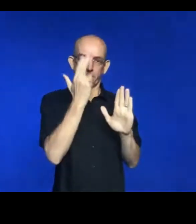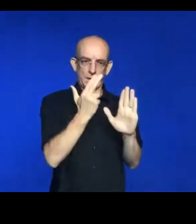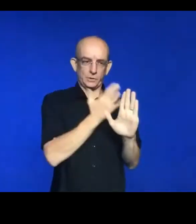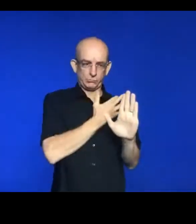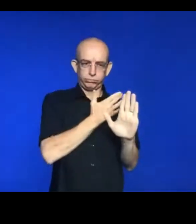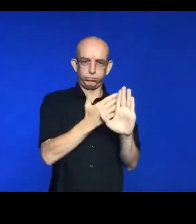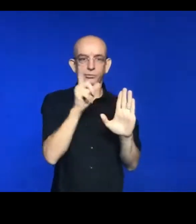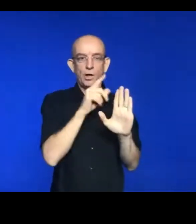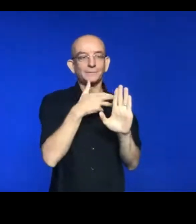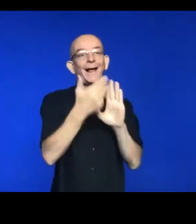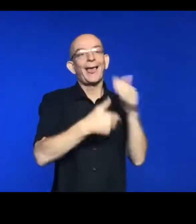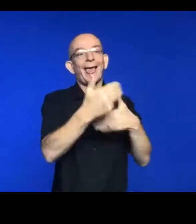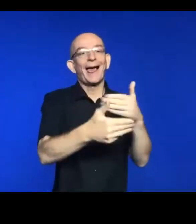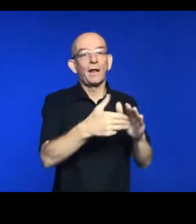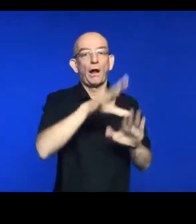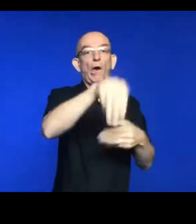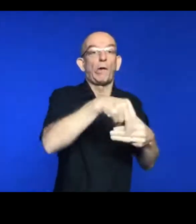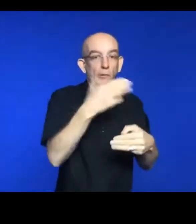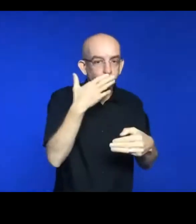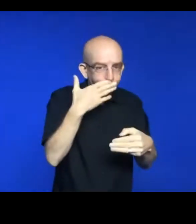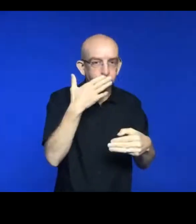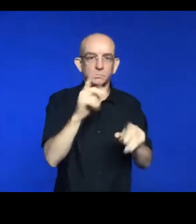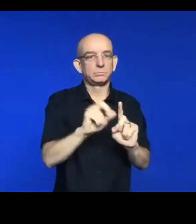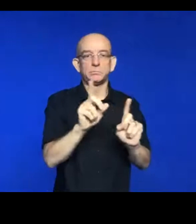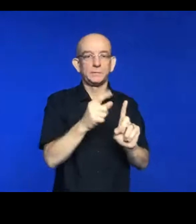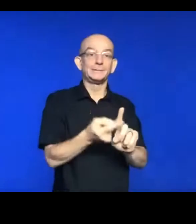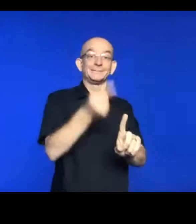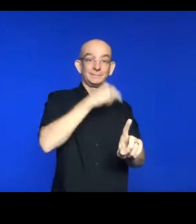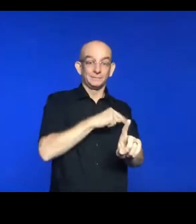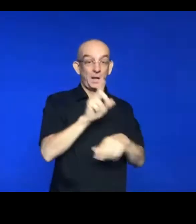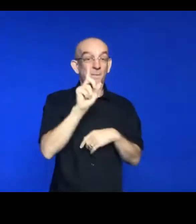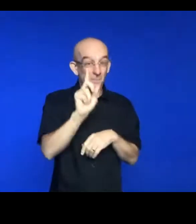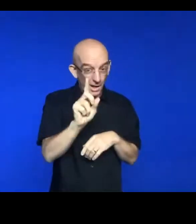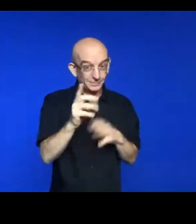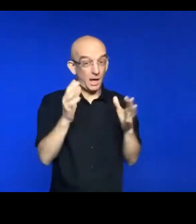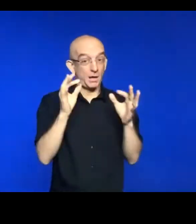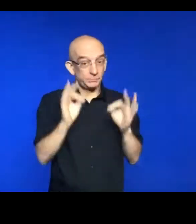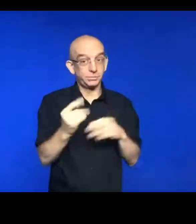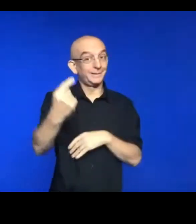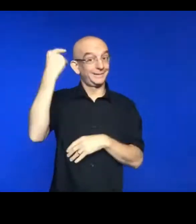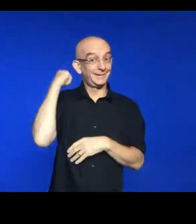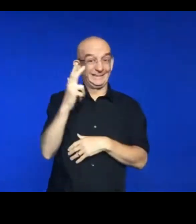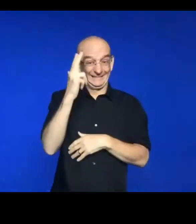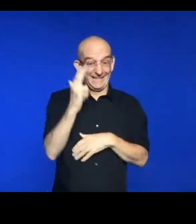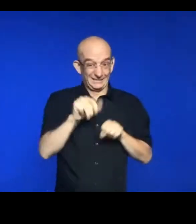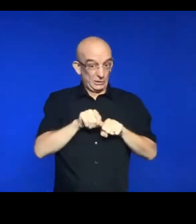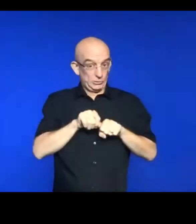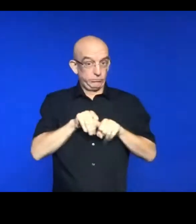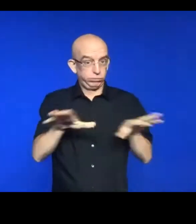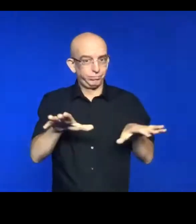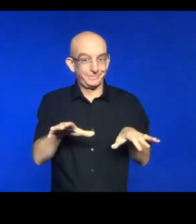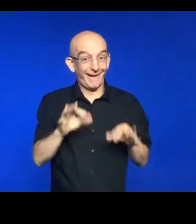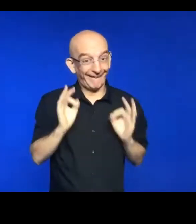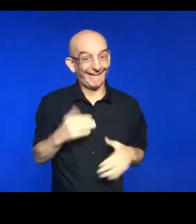unfortunately, at the beginning was not like that, but then thanks to the advocacy that is fundamental, then in